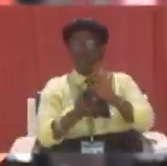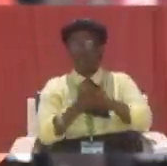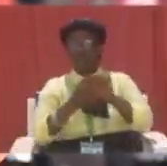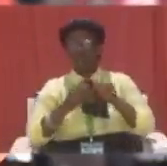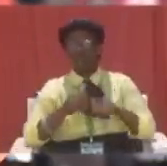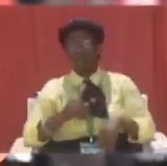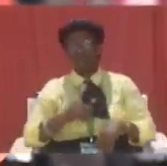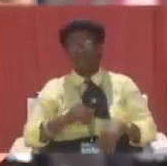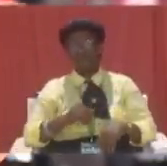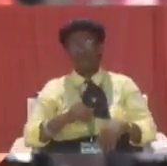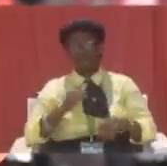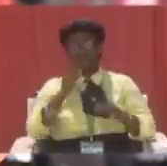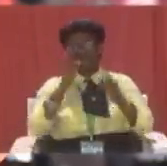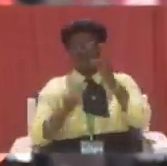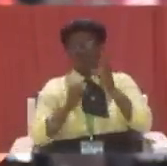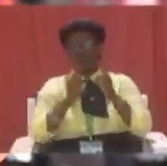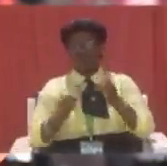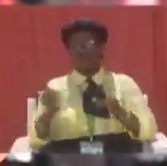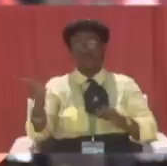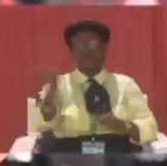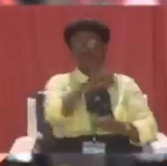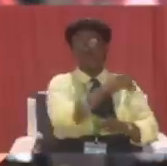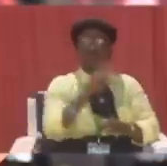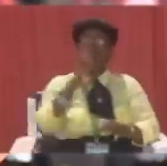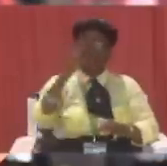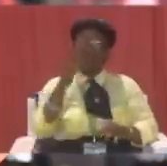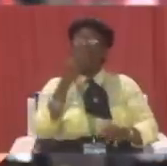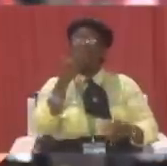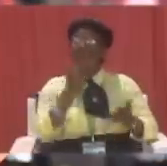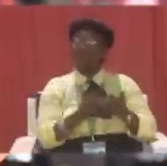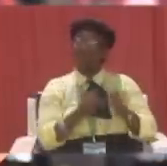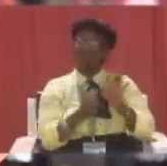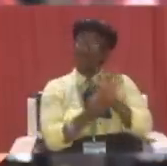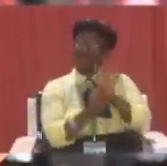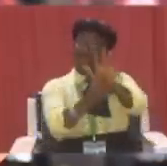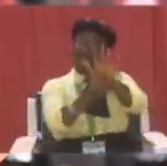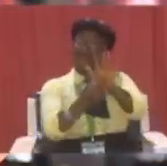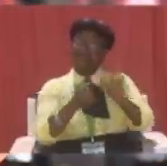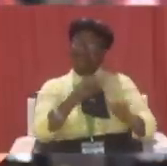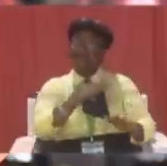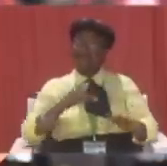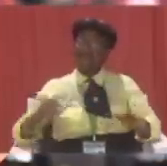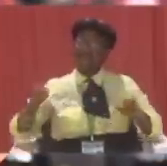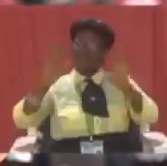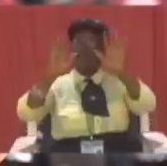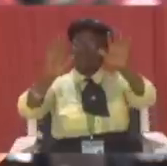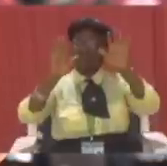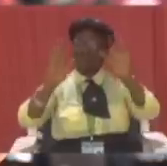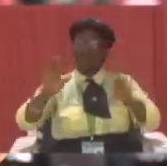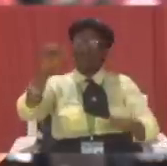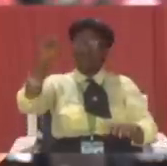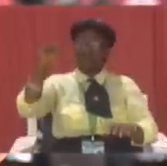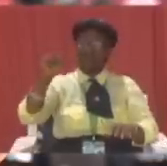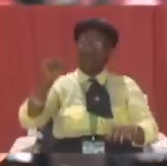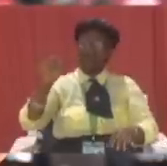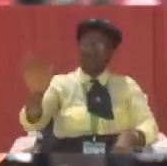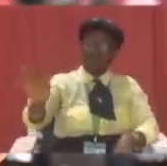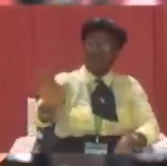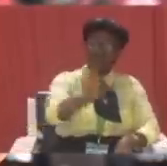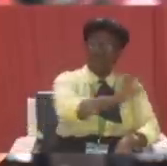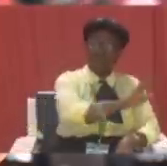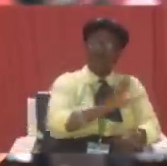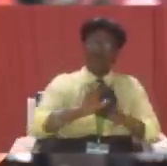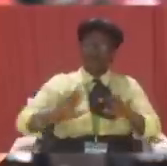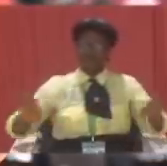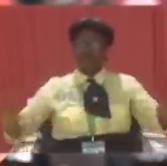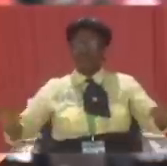If you are good sign and wonders, your children will become good signs and